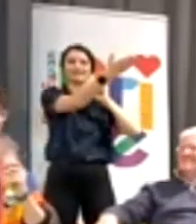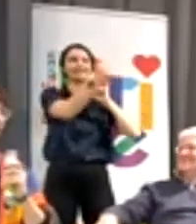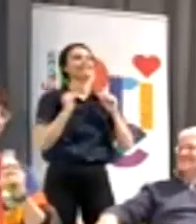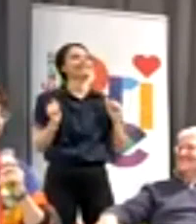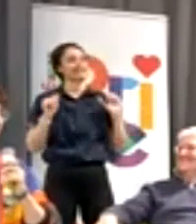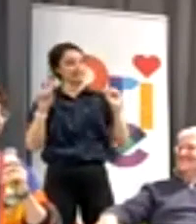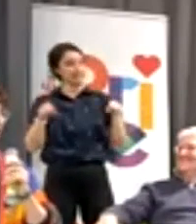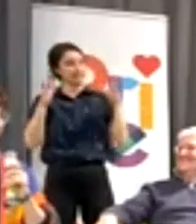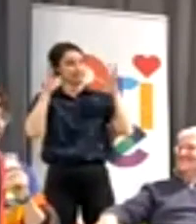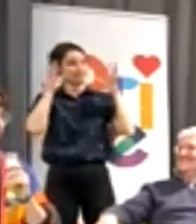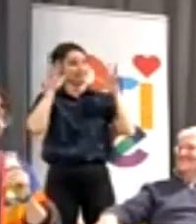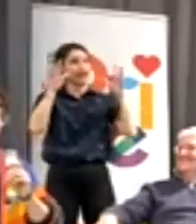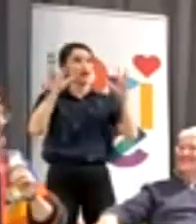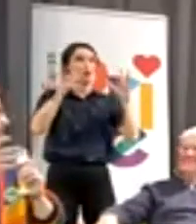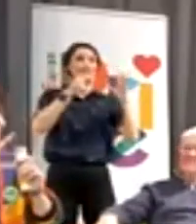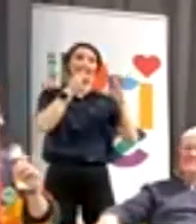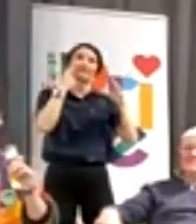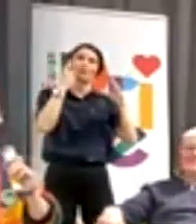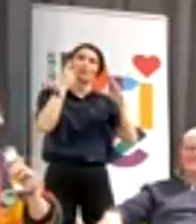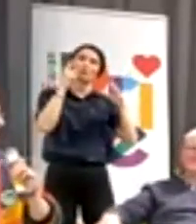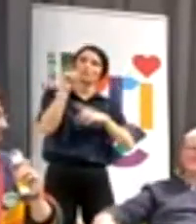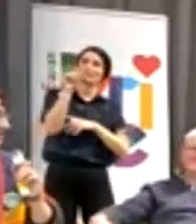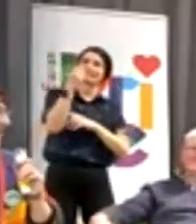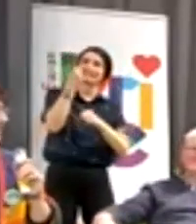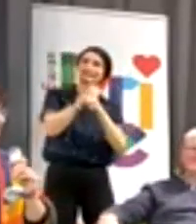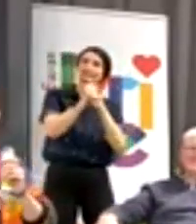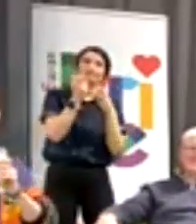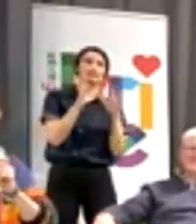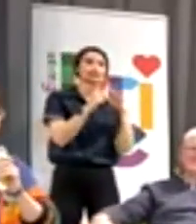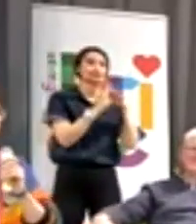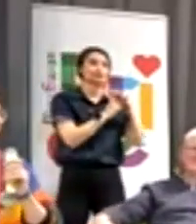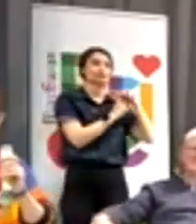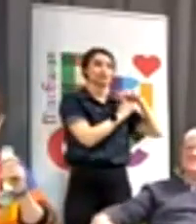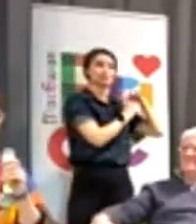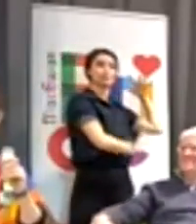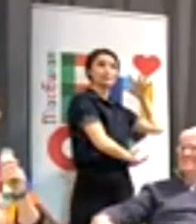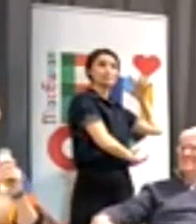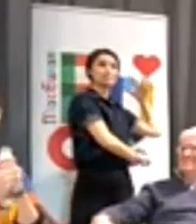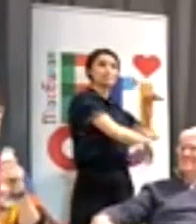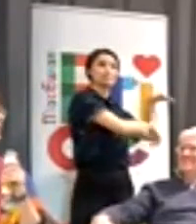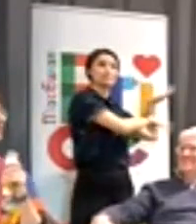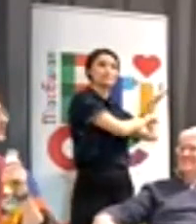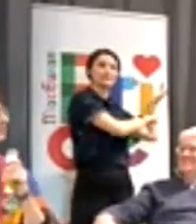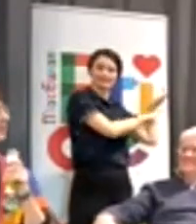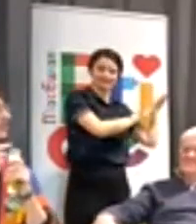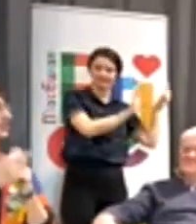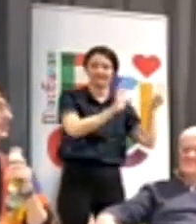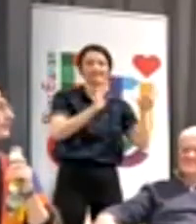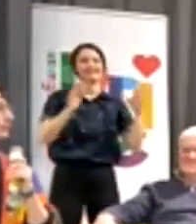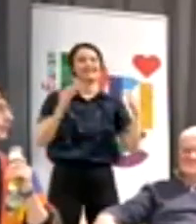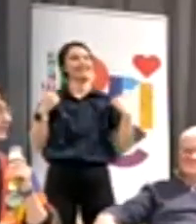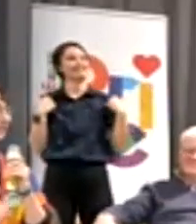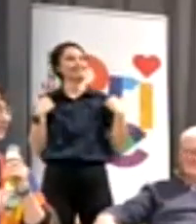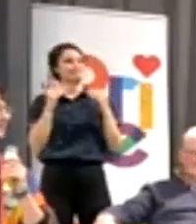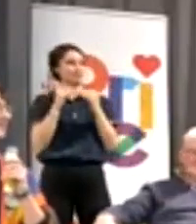loud and gay for like 20 or so years and then you just disappear. There is more to that. There's more to